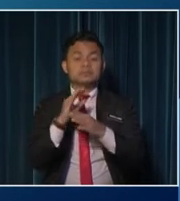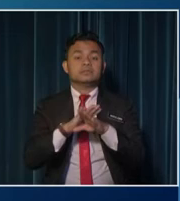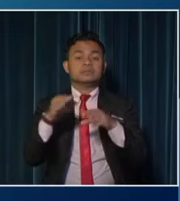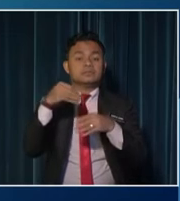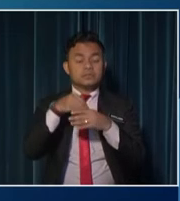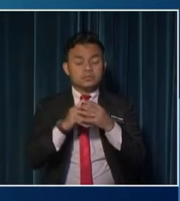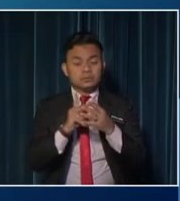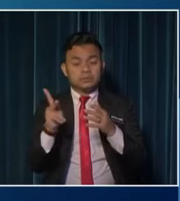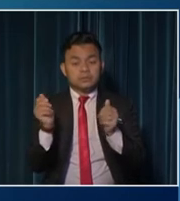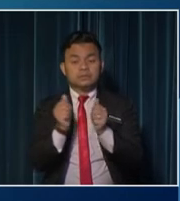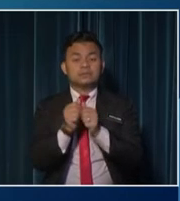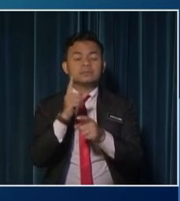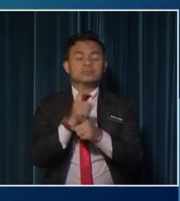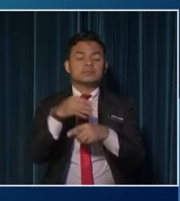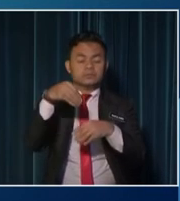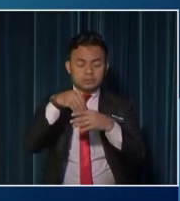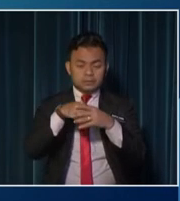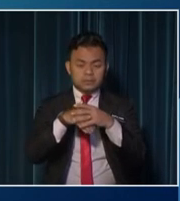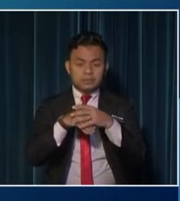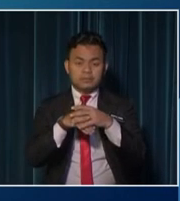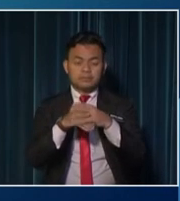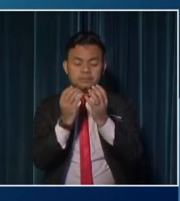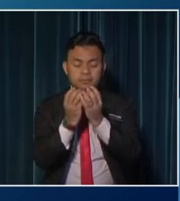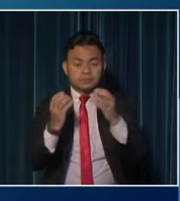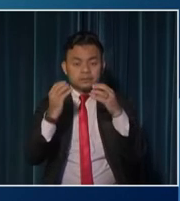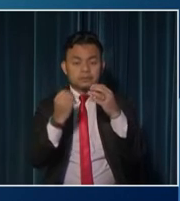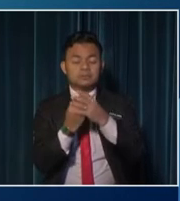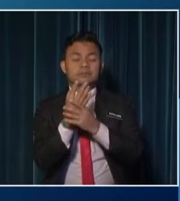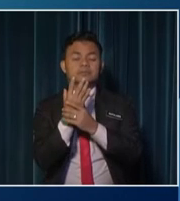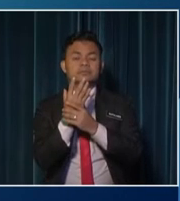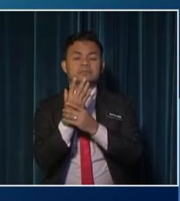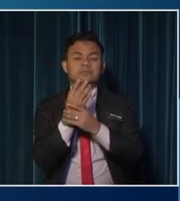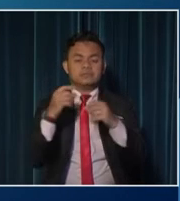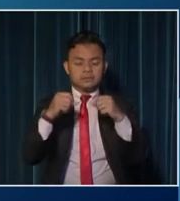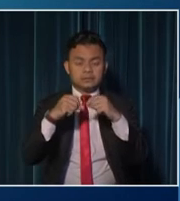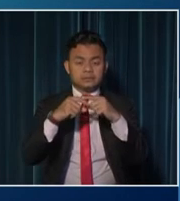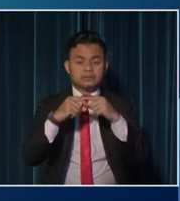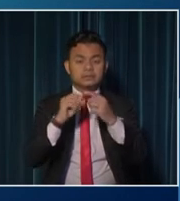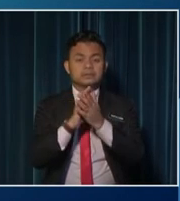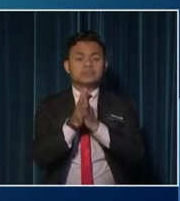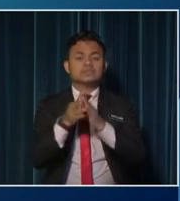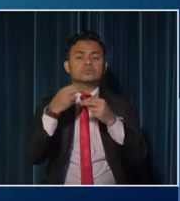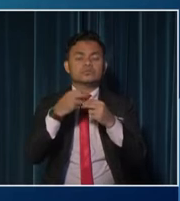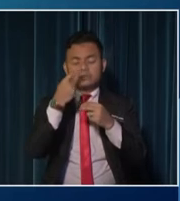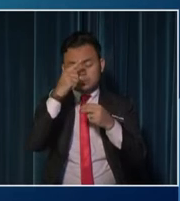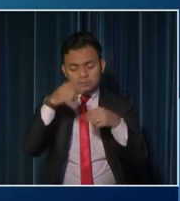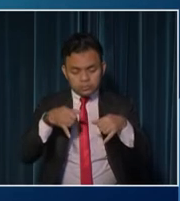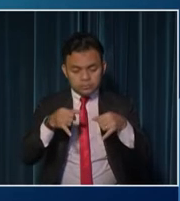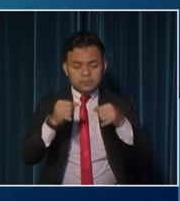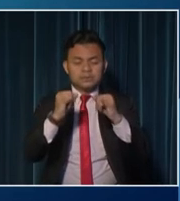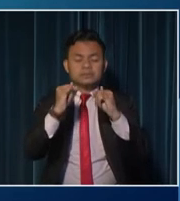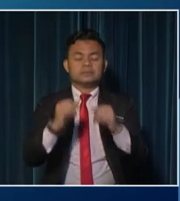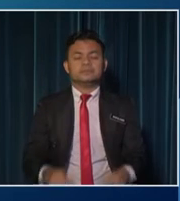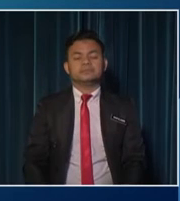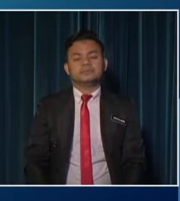holder, the electric current cannot flow through the electric circuit. Fifth, the